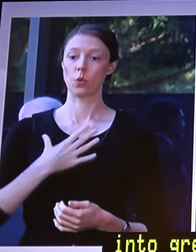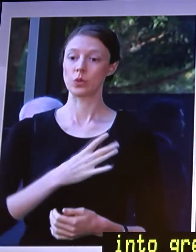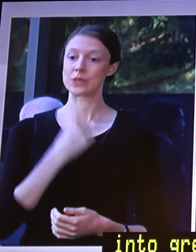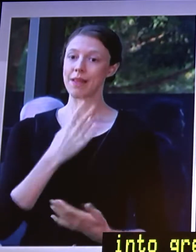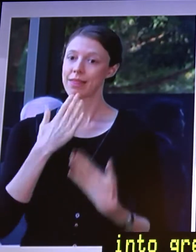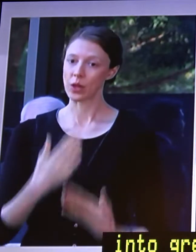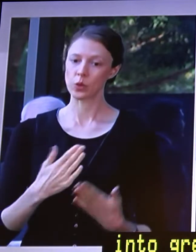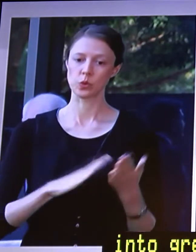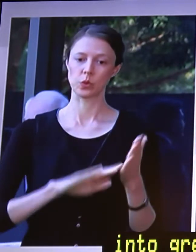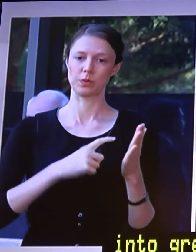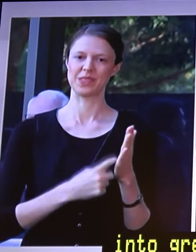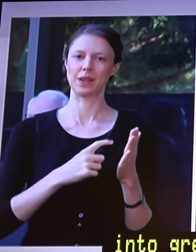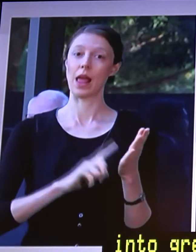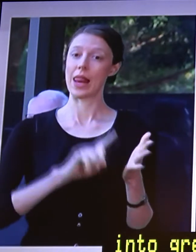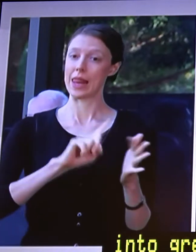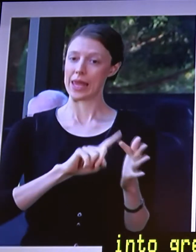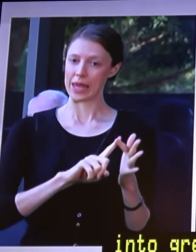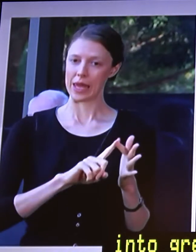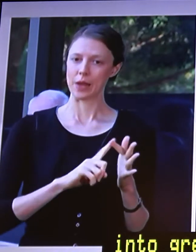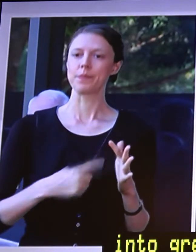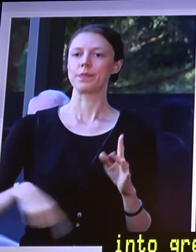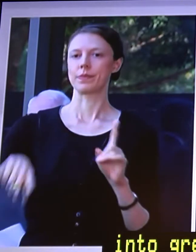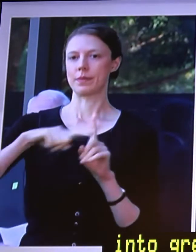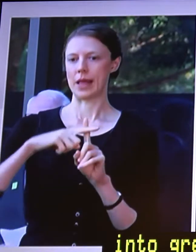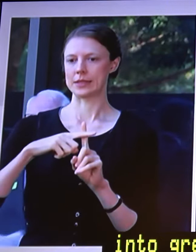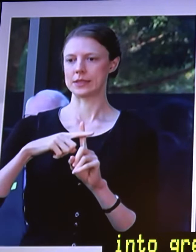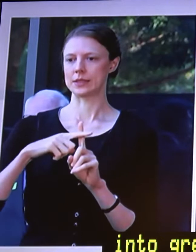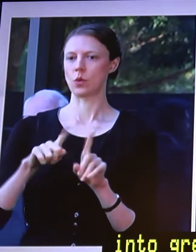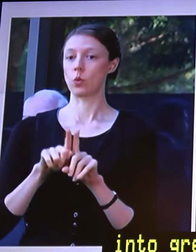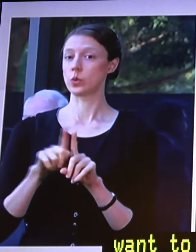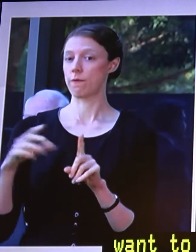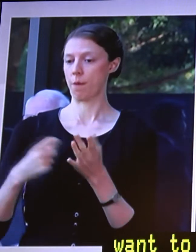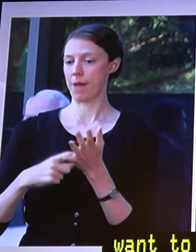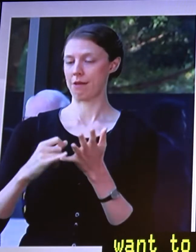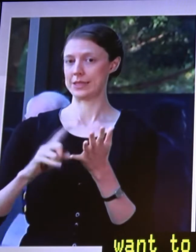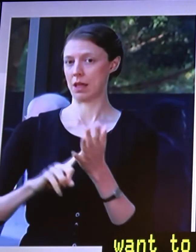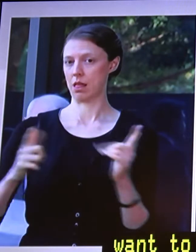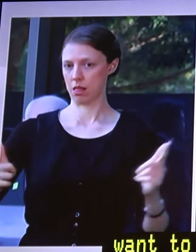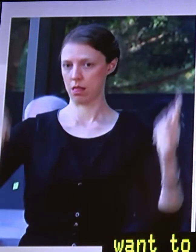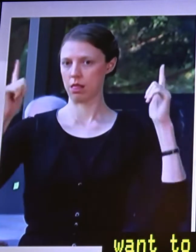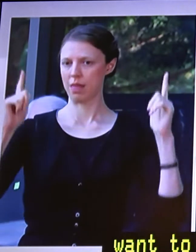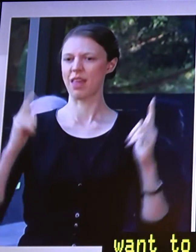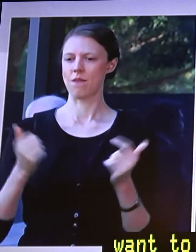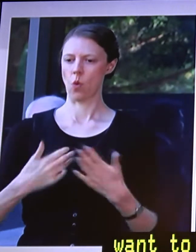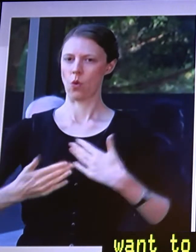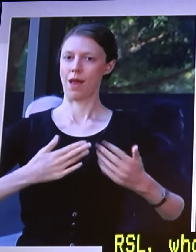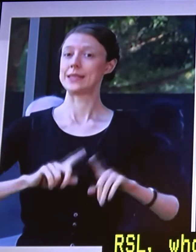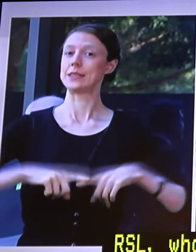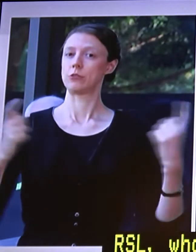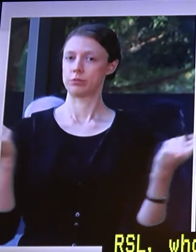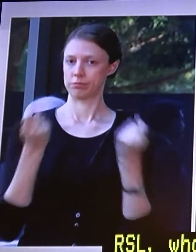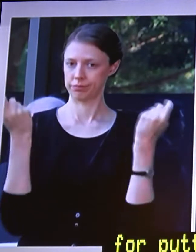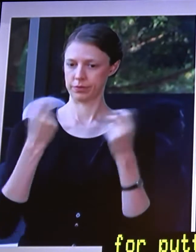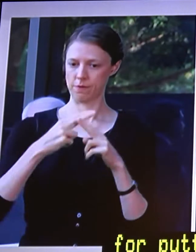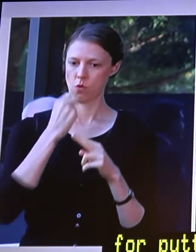morning, for putting in place alternative measures for New South Wales. As many of you know, the dawn service from Canberra, which the Prime